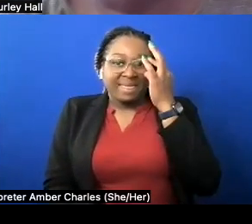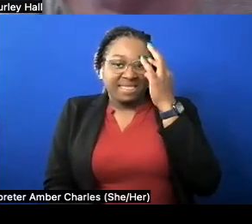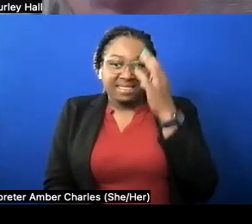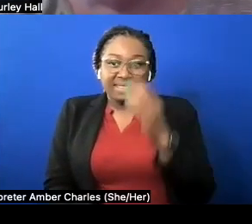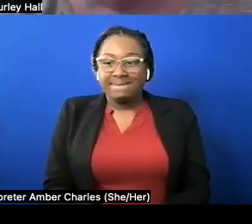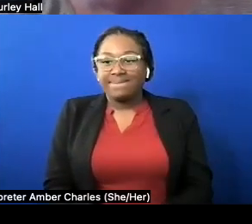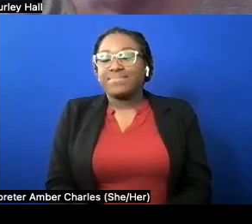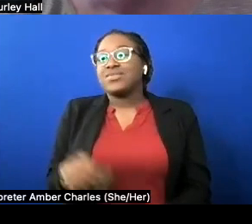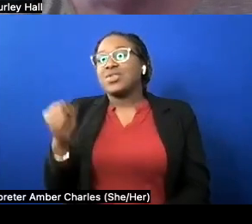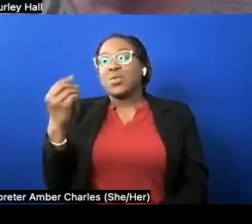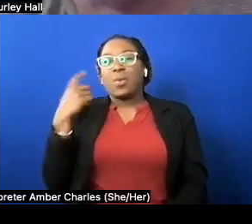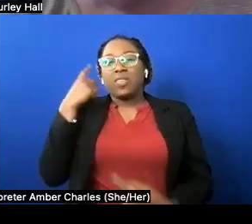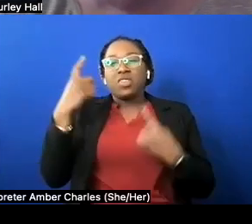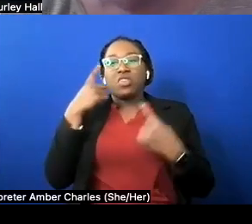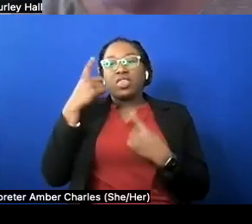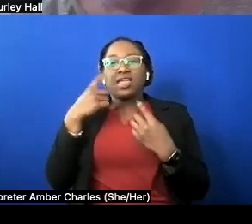So I'm thinking about